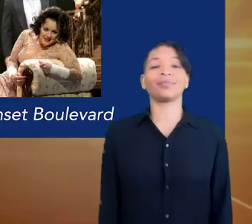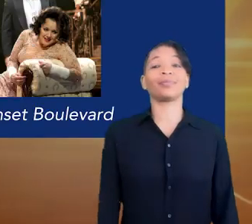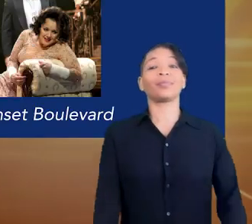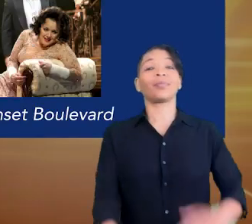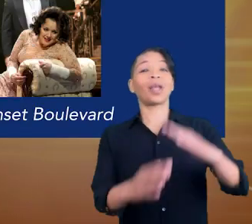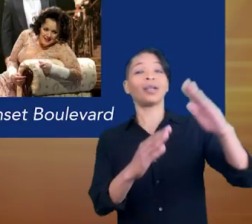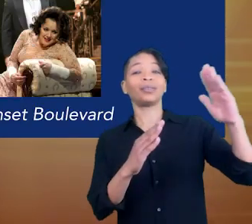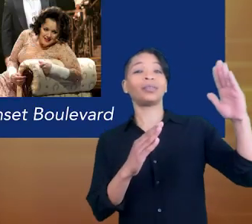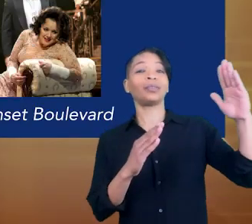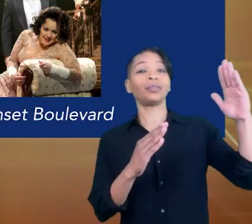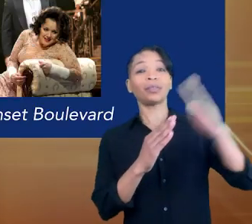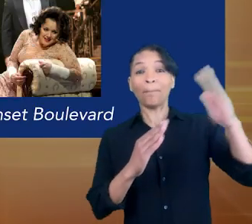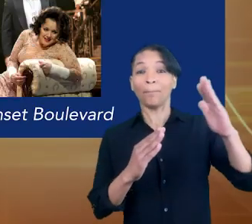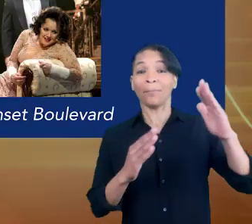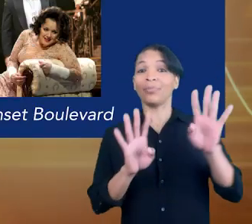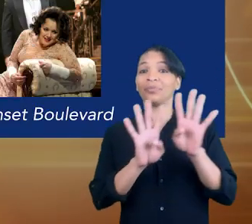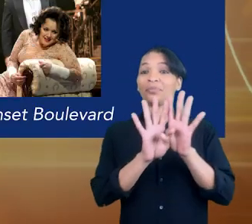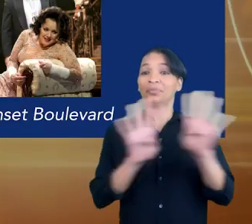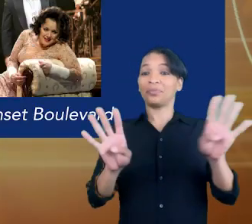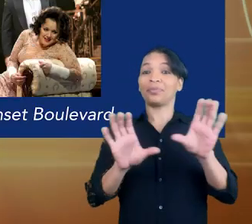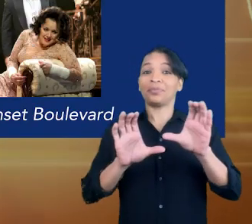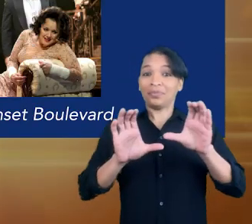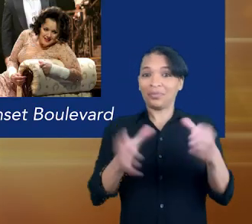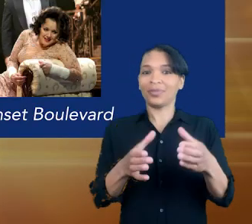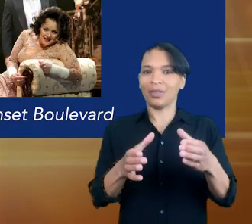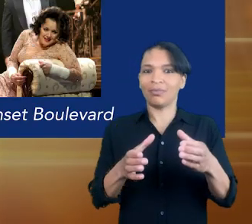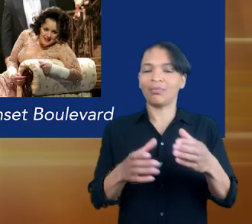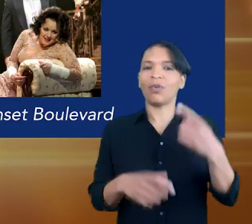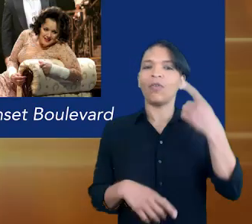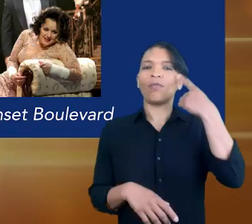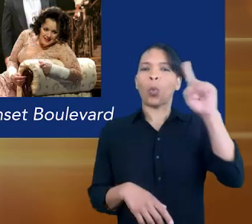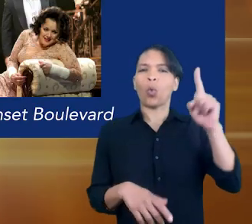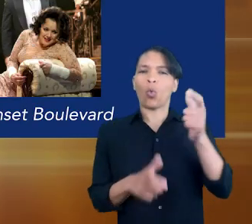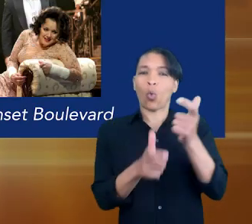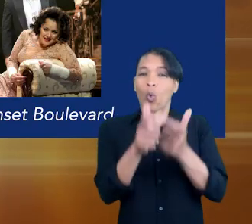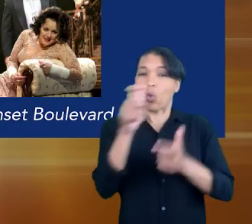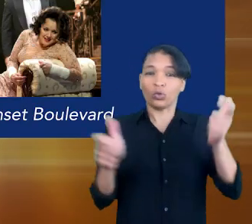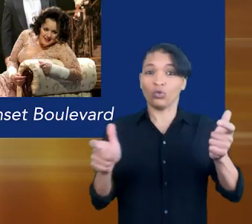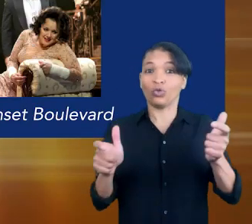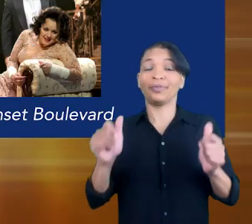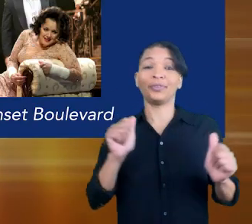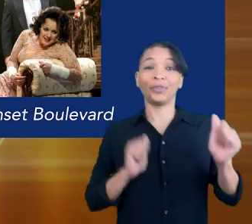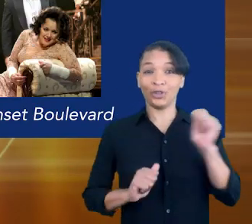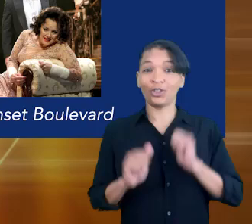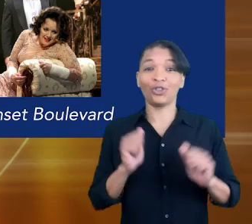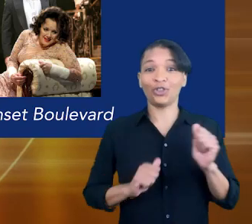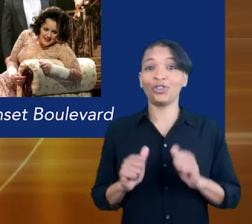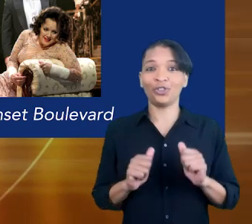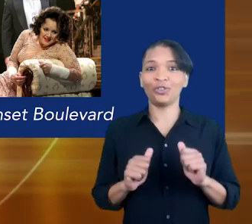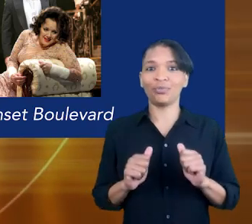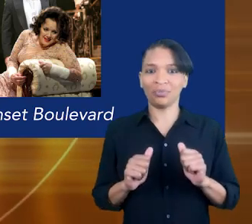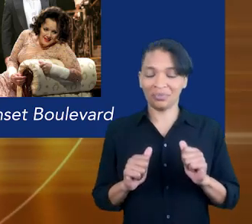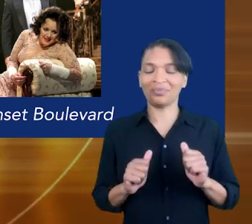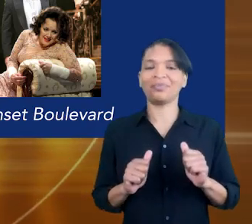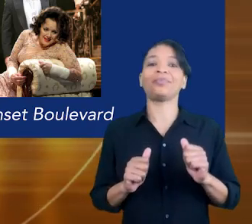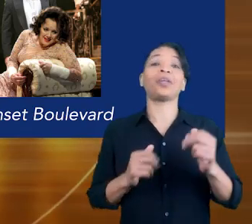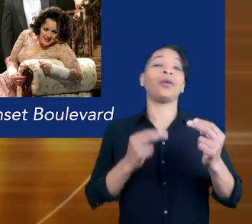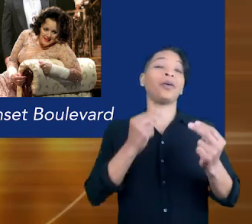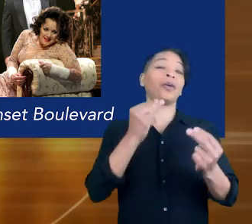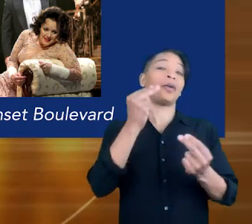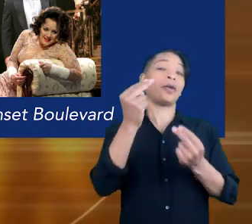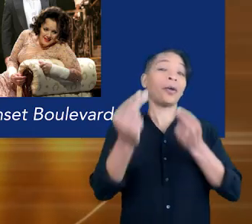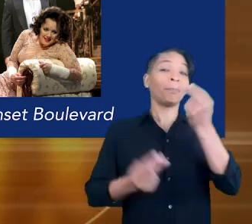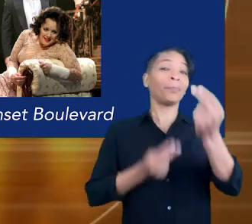The nominees for Outstanding Ensemble Large Theater are Moby Dick, American Repertory Theater, The Purist, Huntington Theater